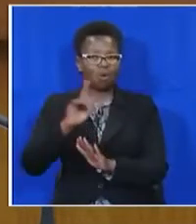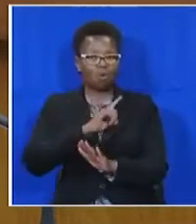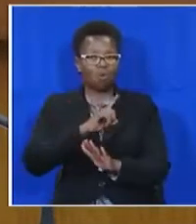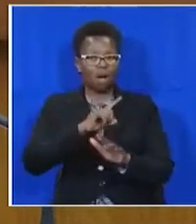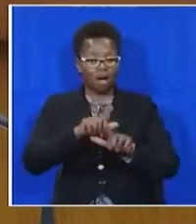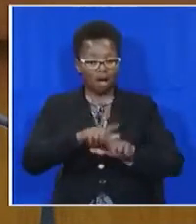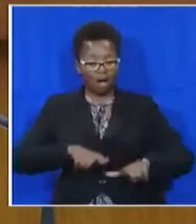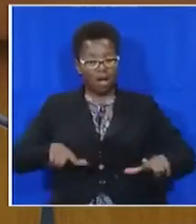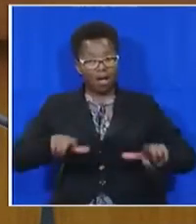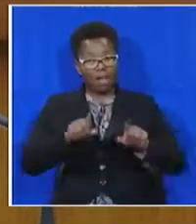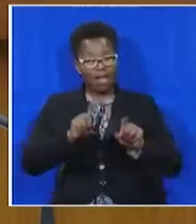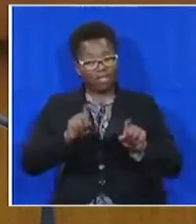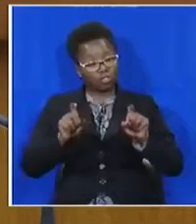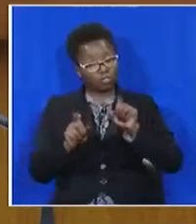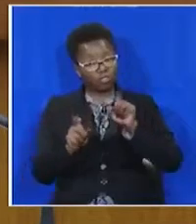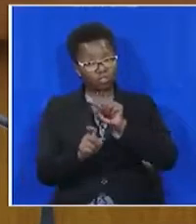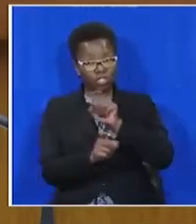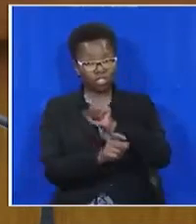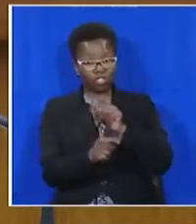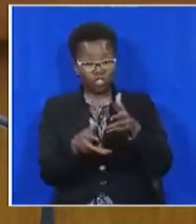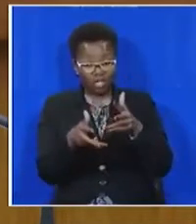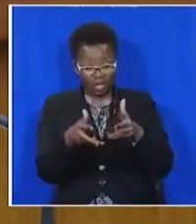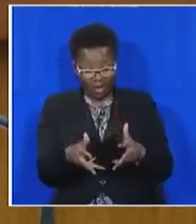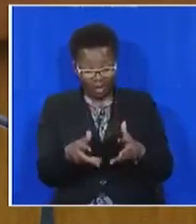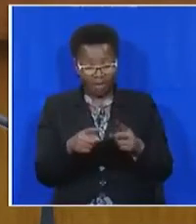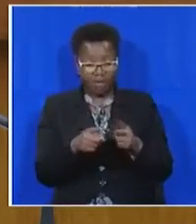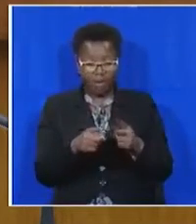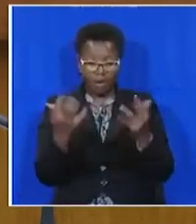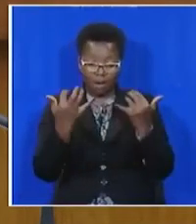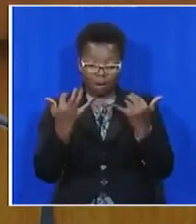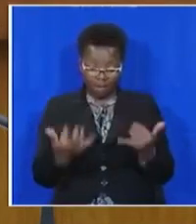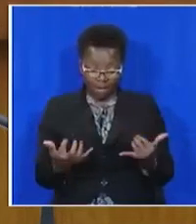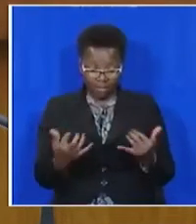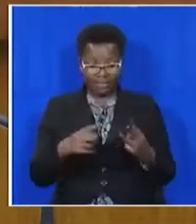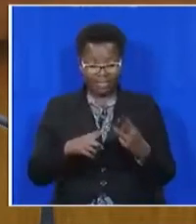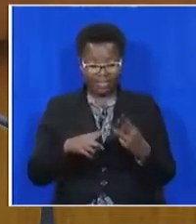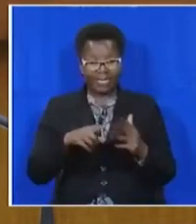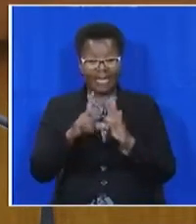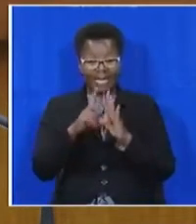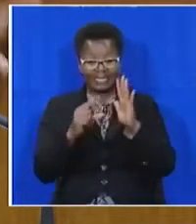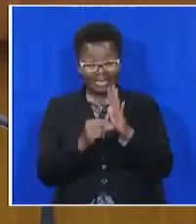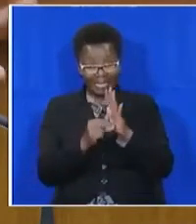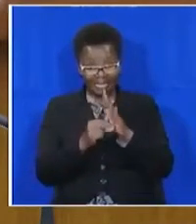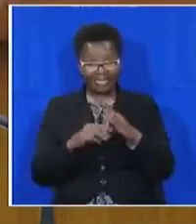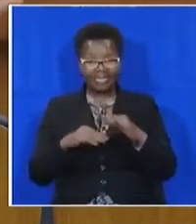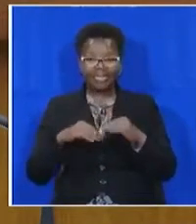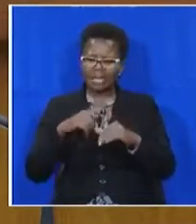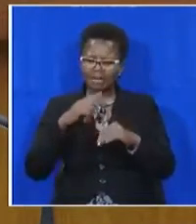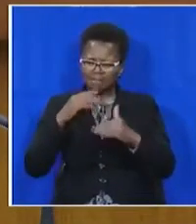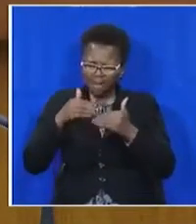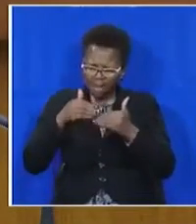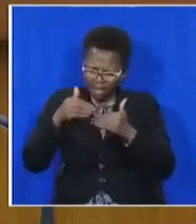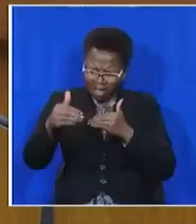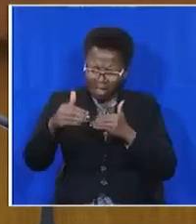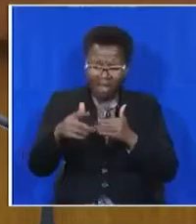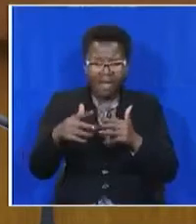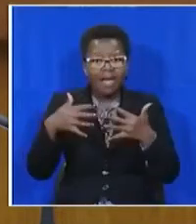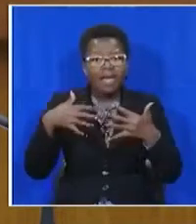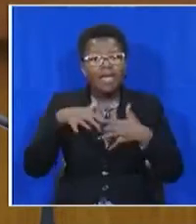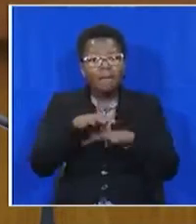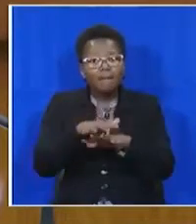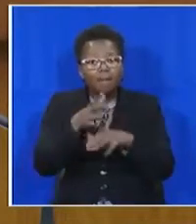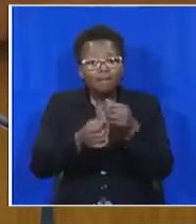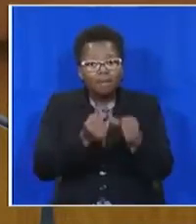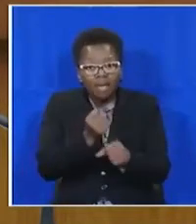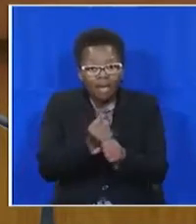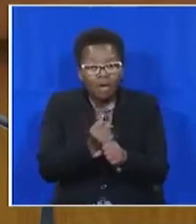at the current pace with the current budget could take up to 144 years, and he knows very well, unless he has not advised his